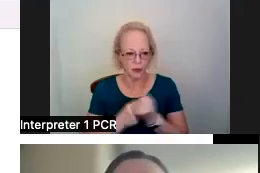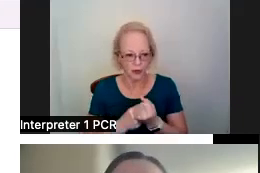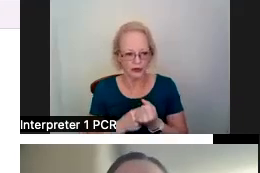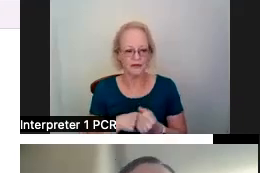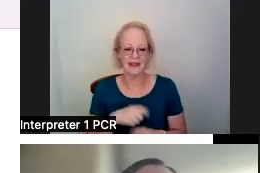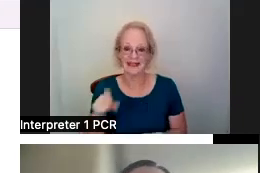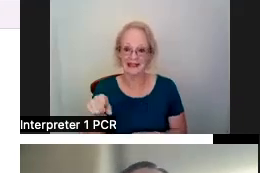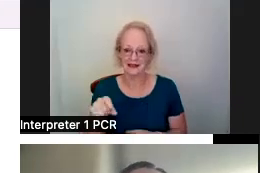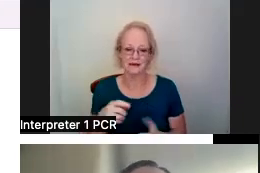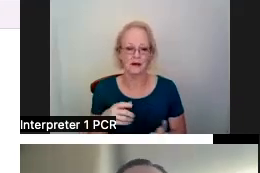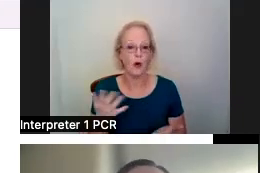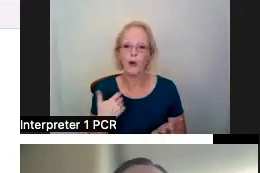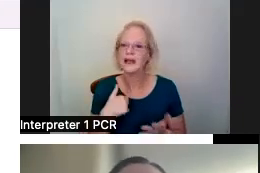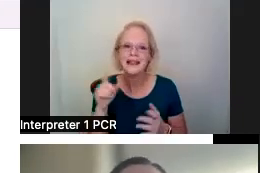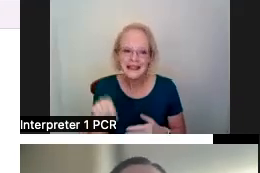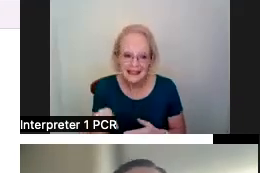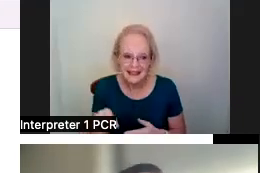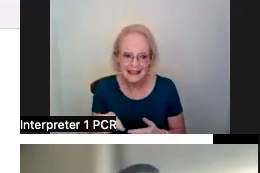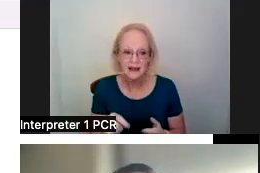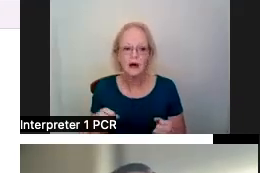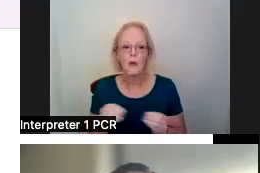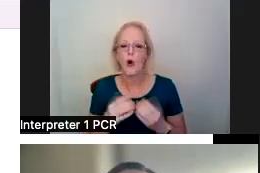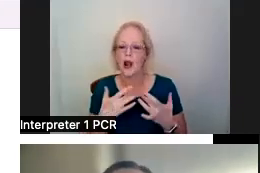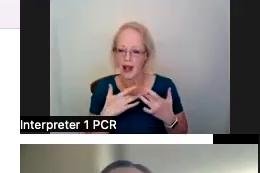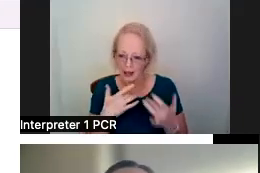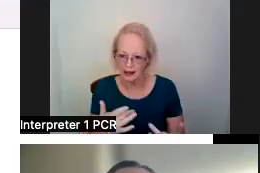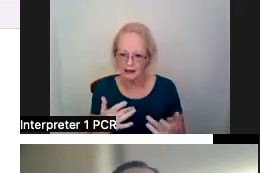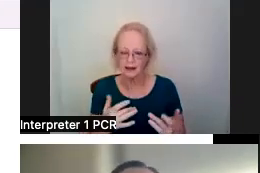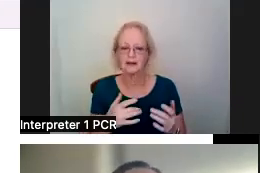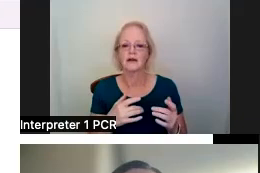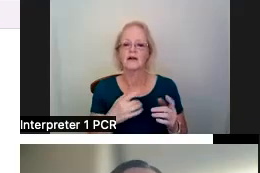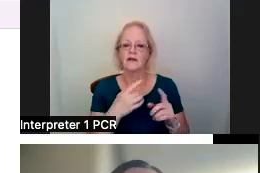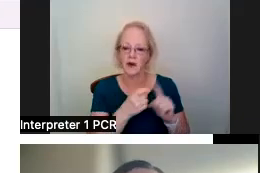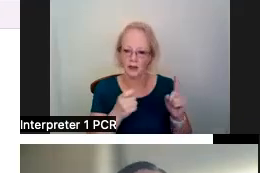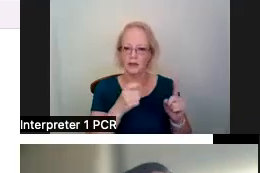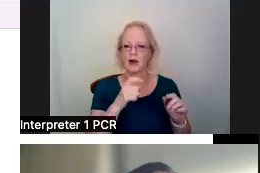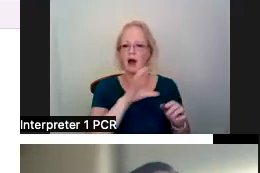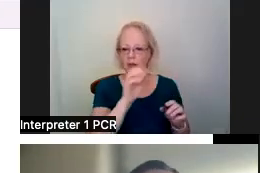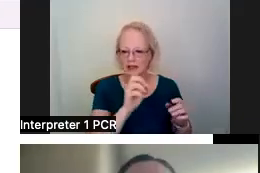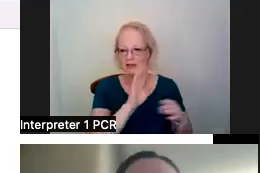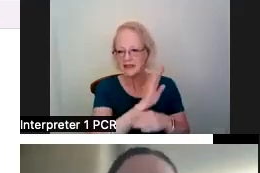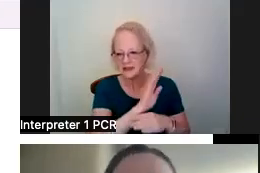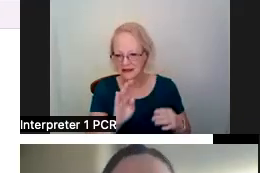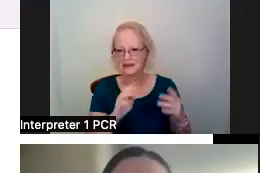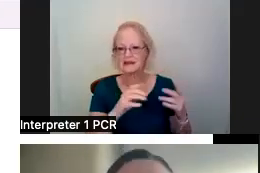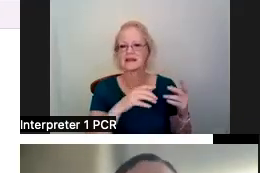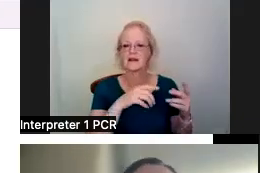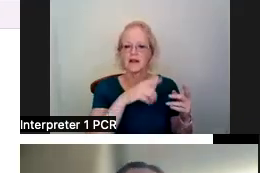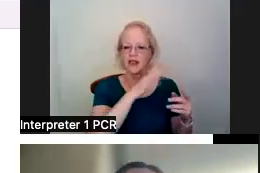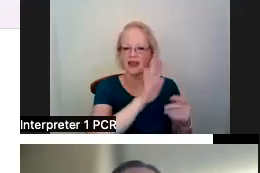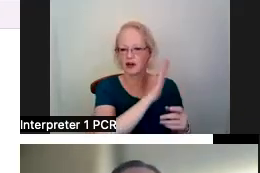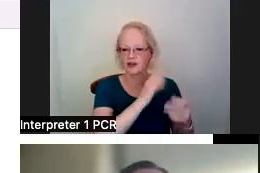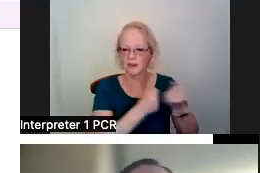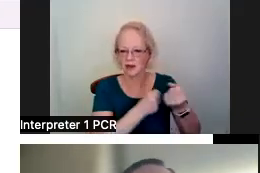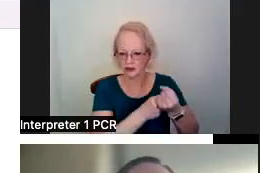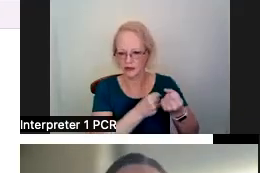to need are more likely to be delivered by employer-sponsored delivery mechanisms